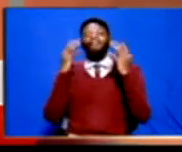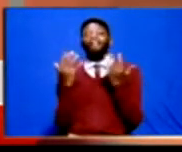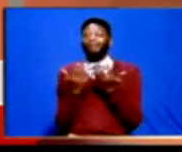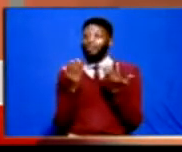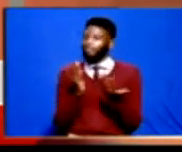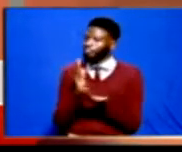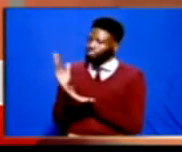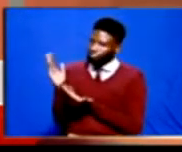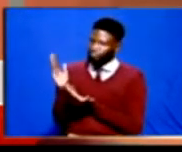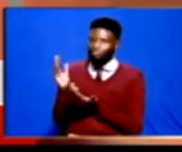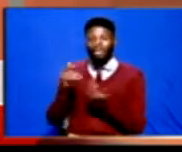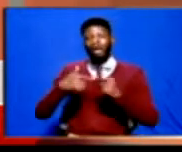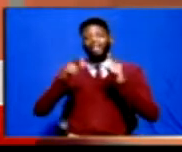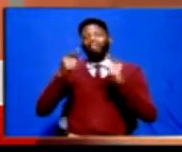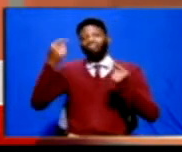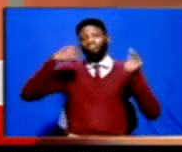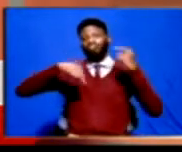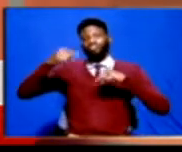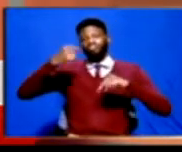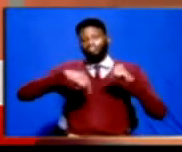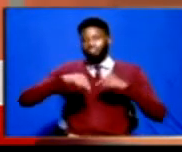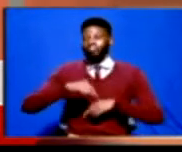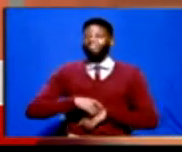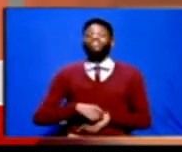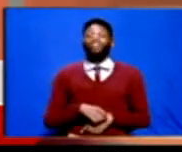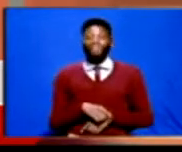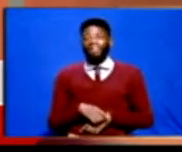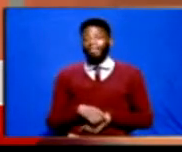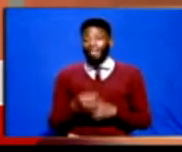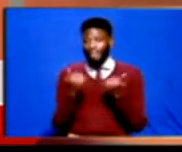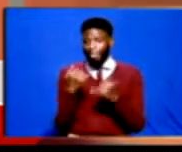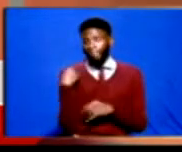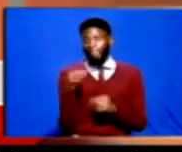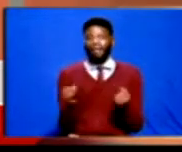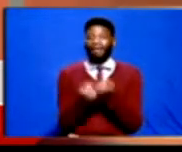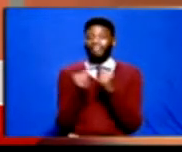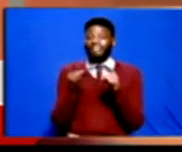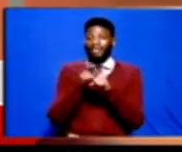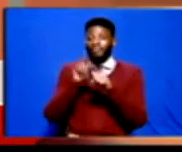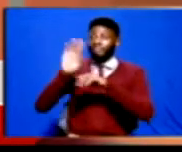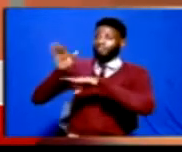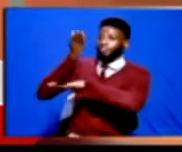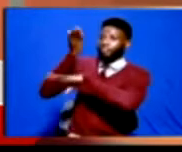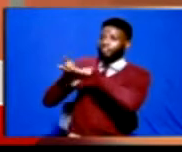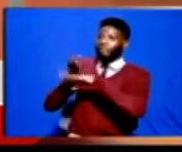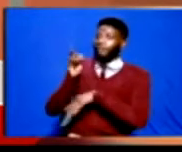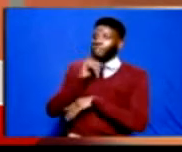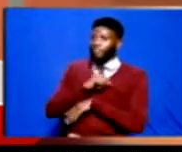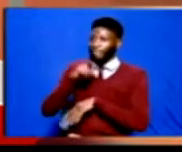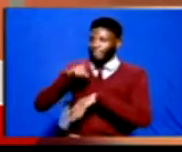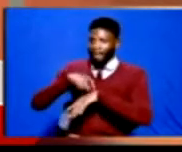is what has just recently been advanced, because there was an appeal to the arbitration award that was done for